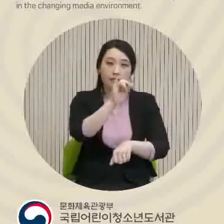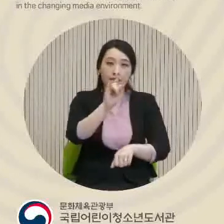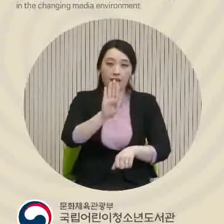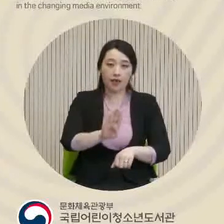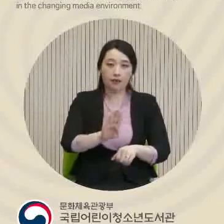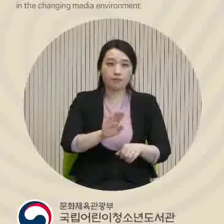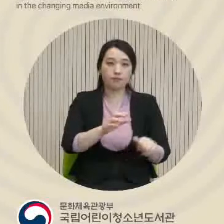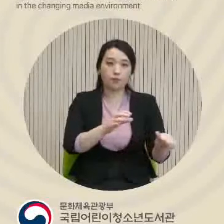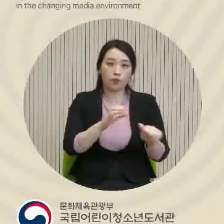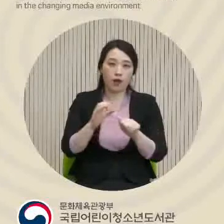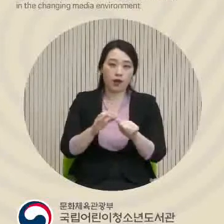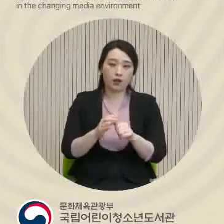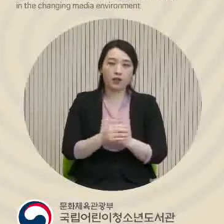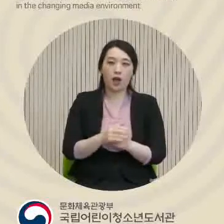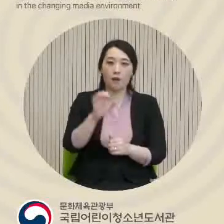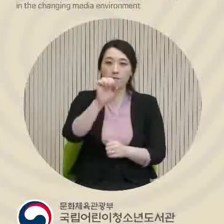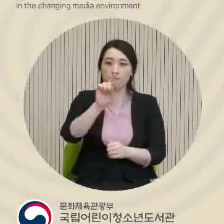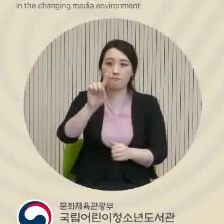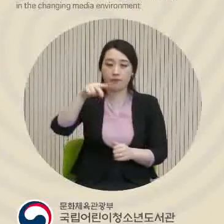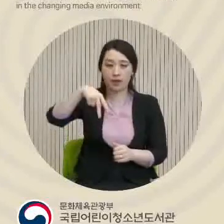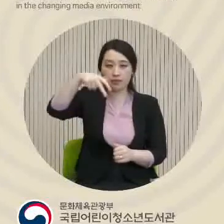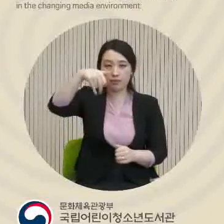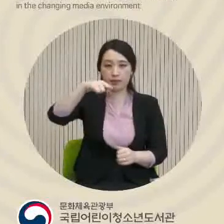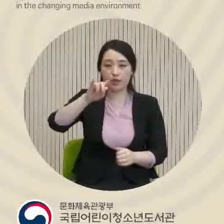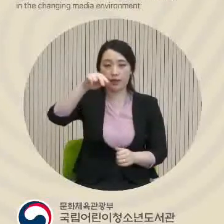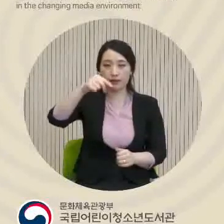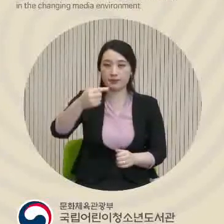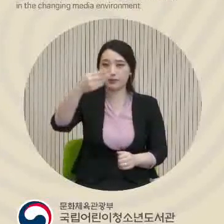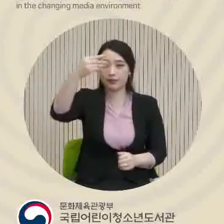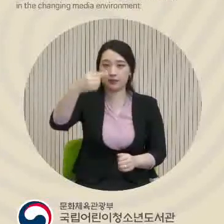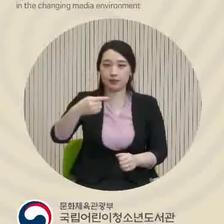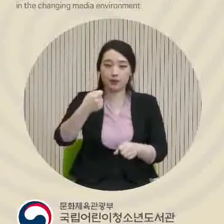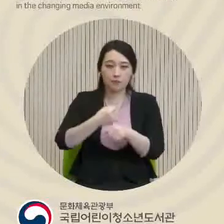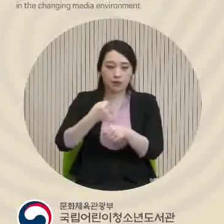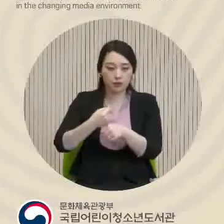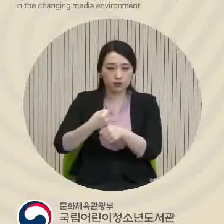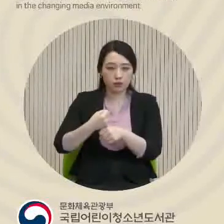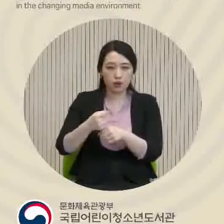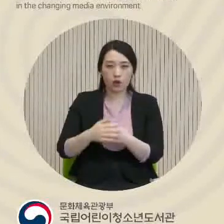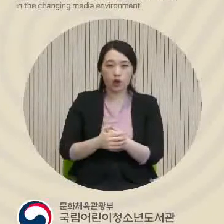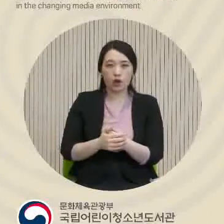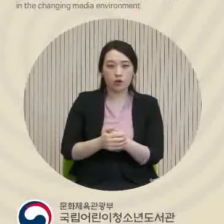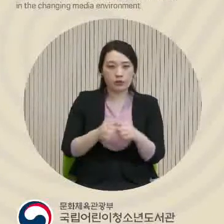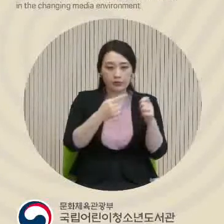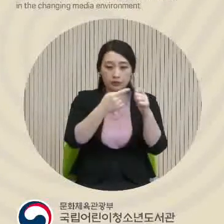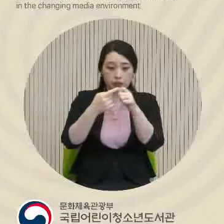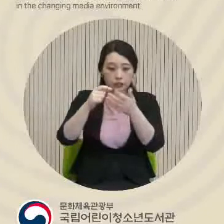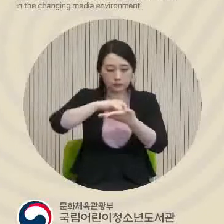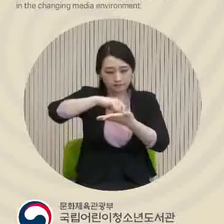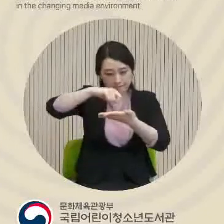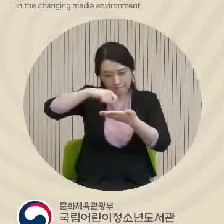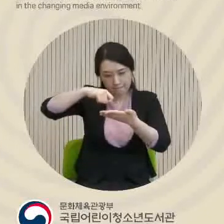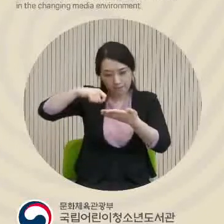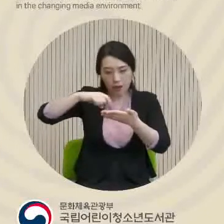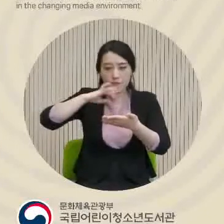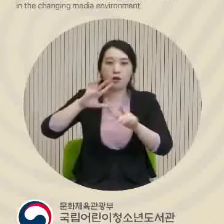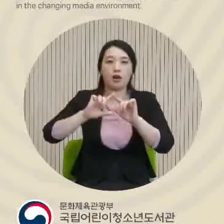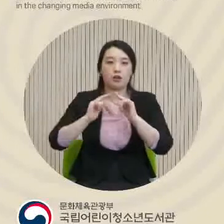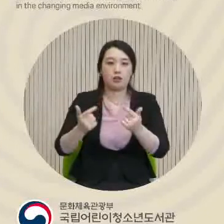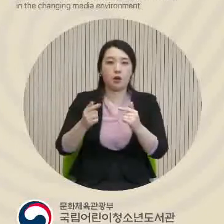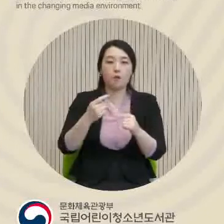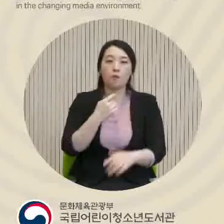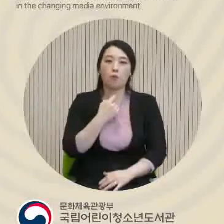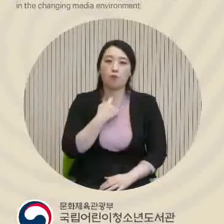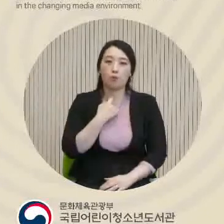app in order to encourage the podcast production of our children, so they can get a little